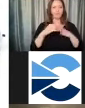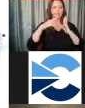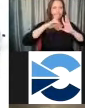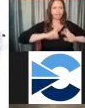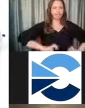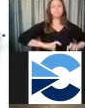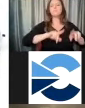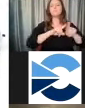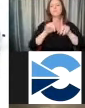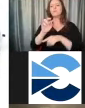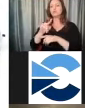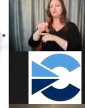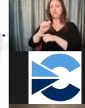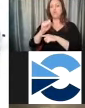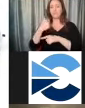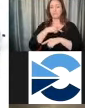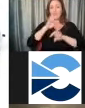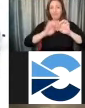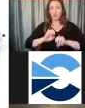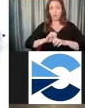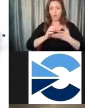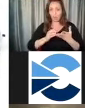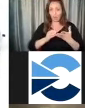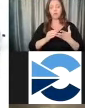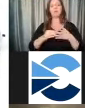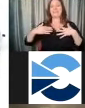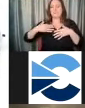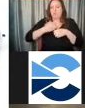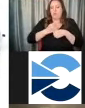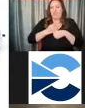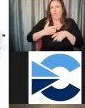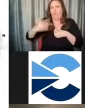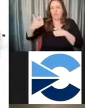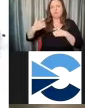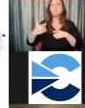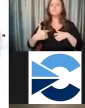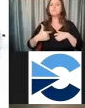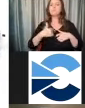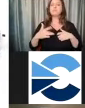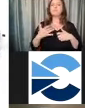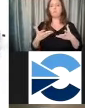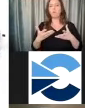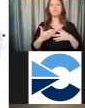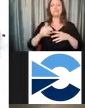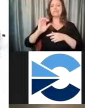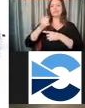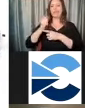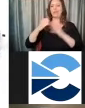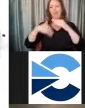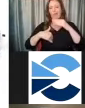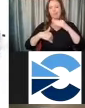we evaluated were that they be brief or rapid. We conceptualized that as 10 items or